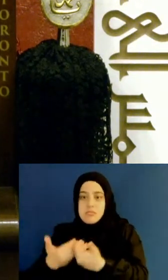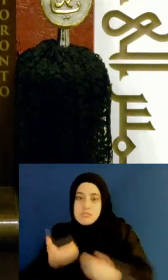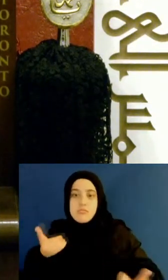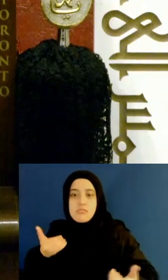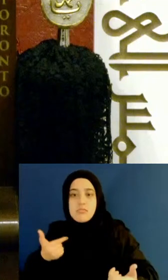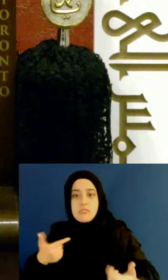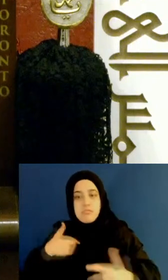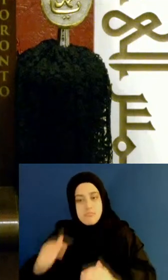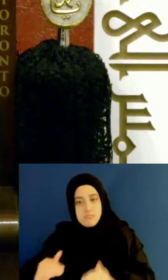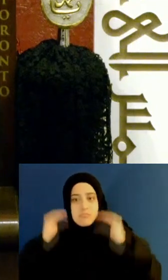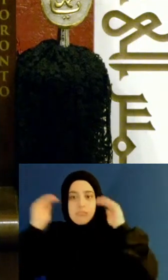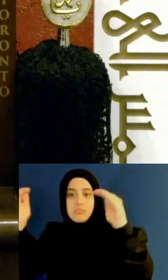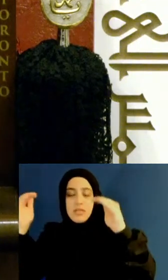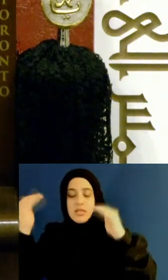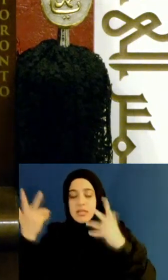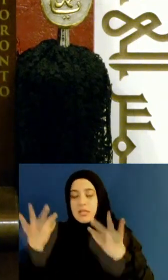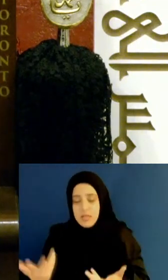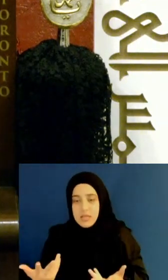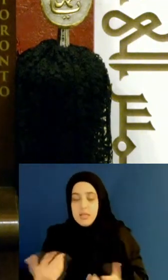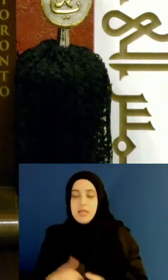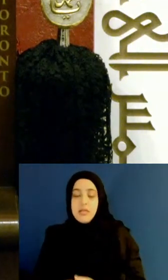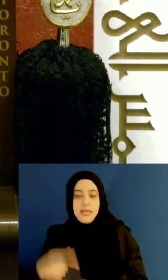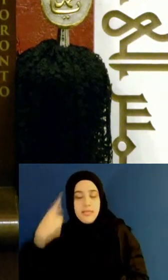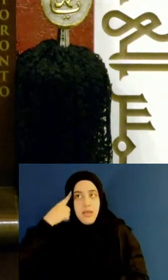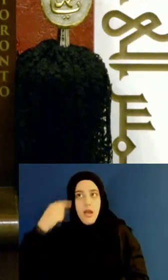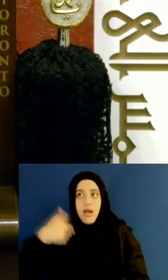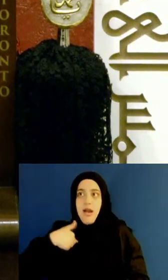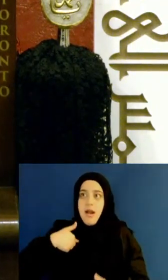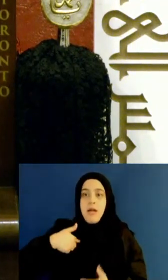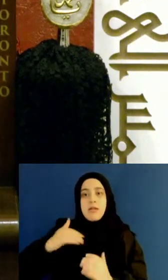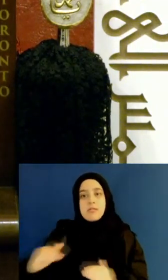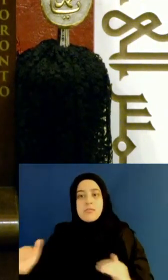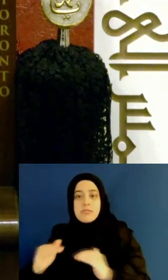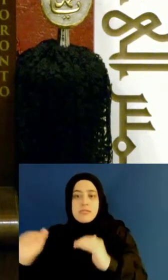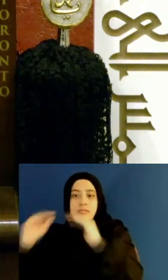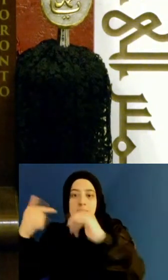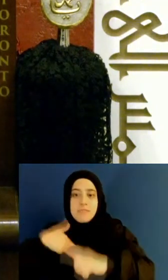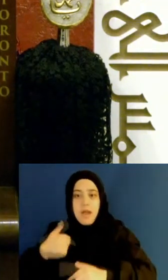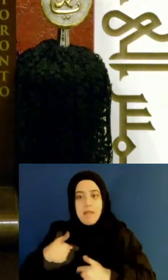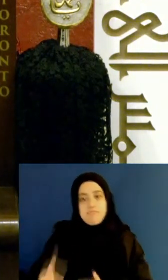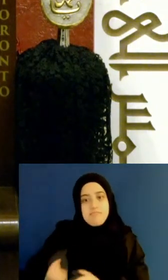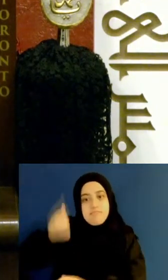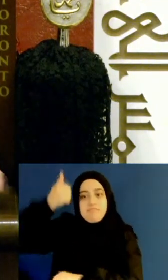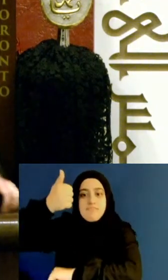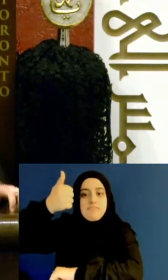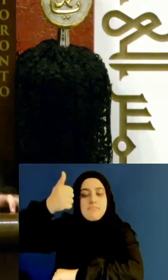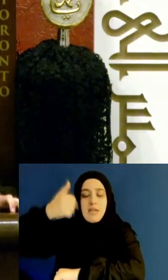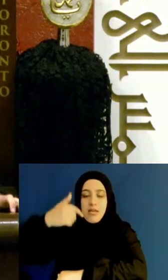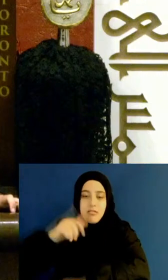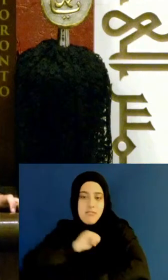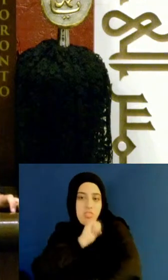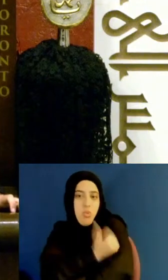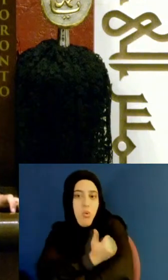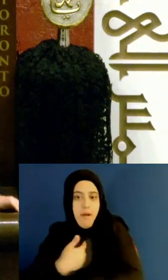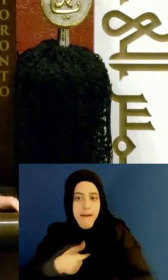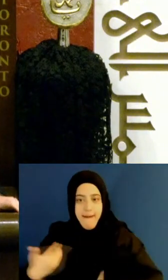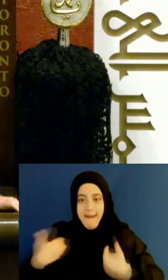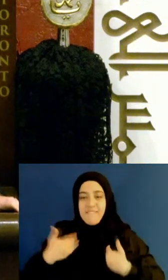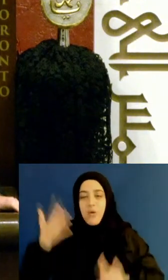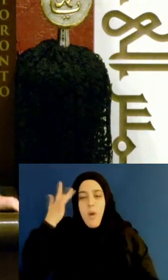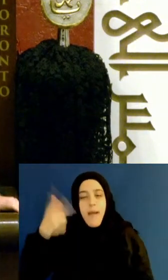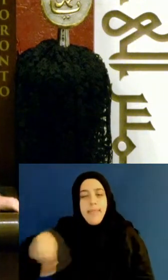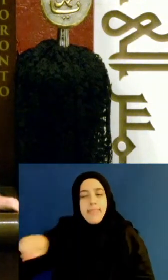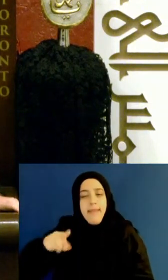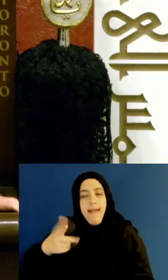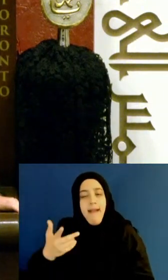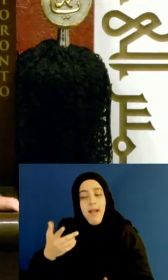of artificial authority because it served their personal interests. And they